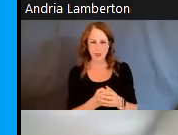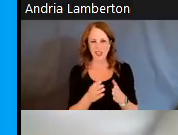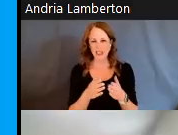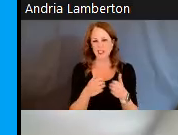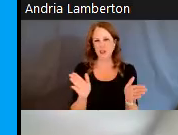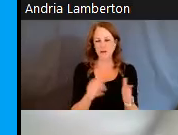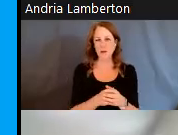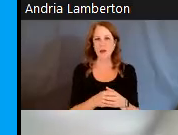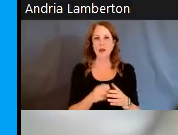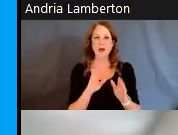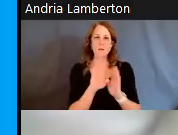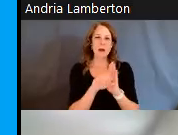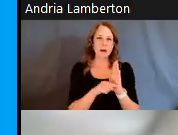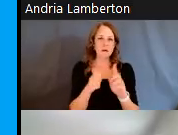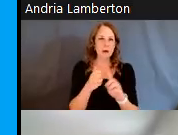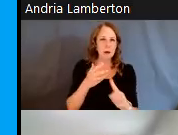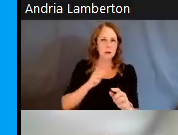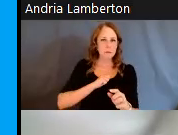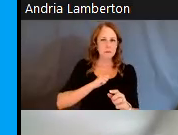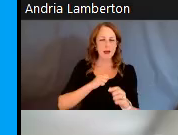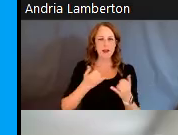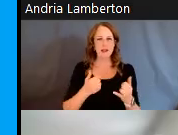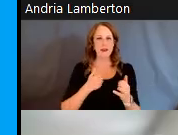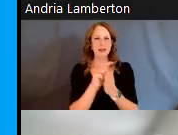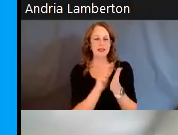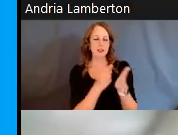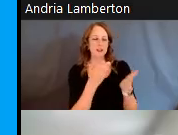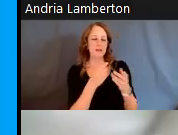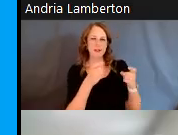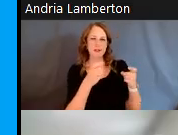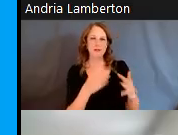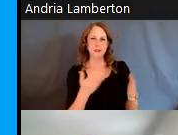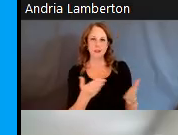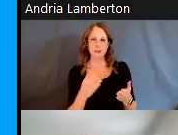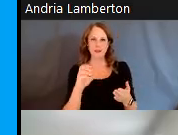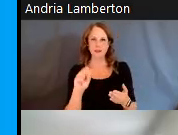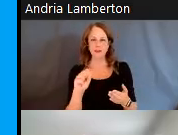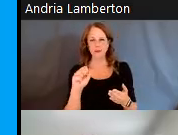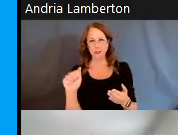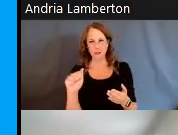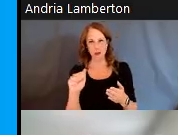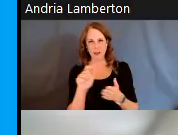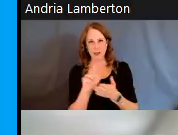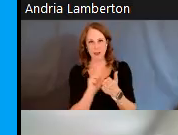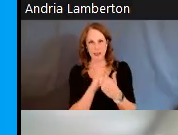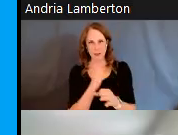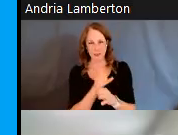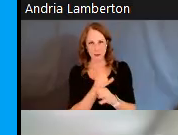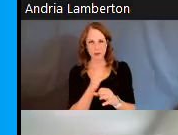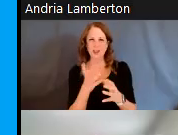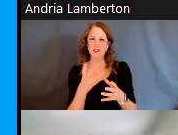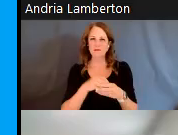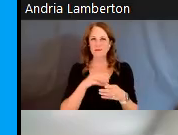background on me, I am currently the Legal Services Director here at the Sexual Assault Legal Institute, which is a part of the Maryland